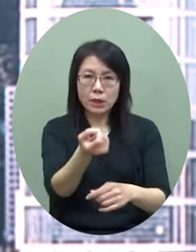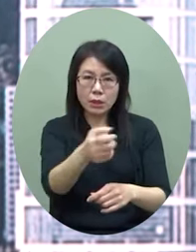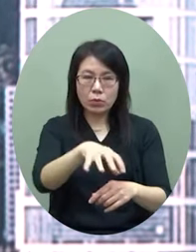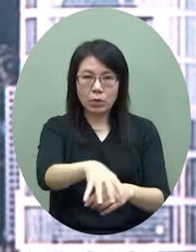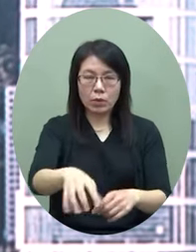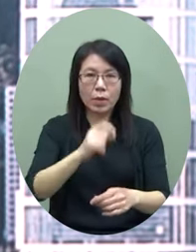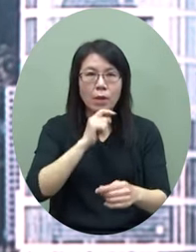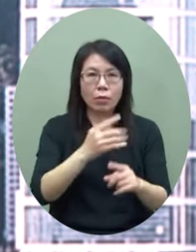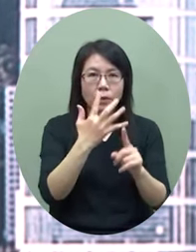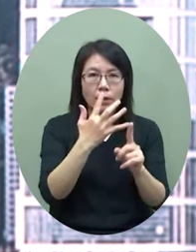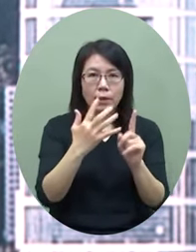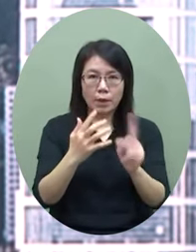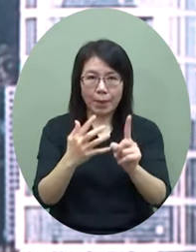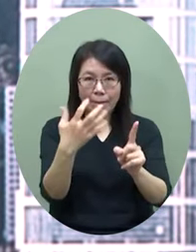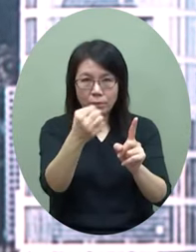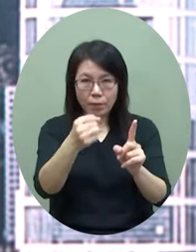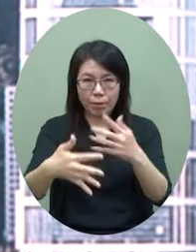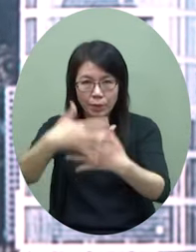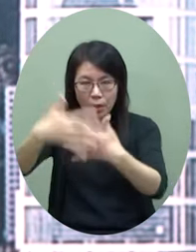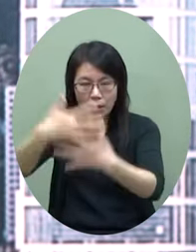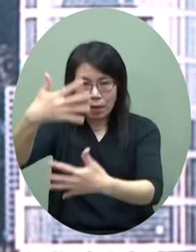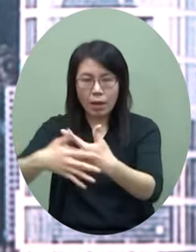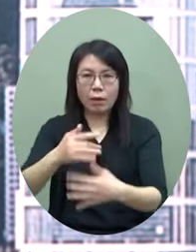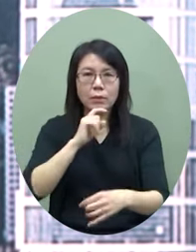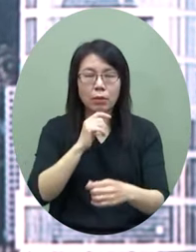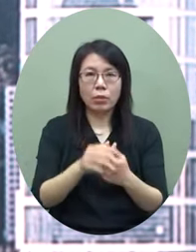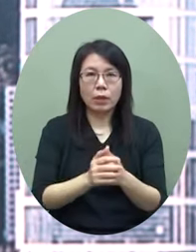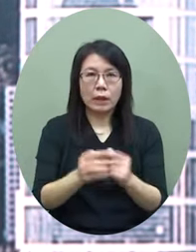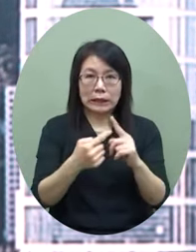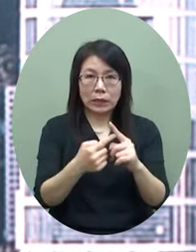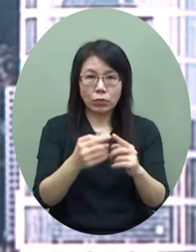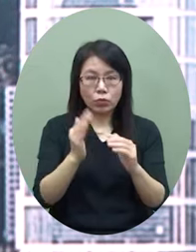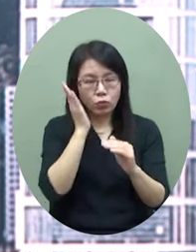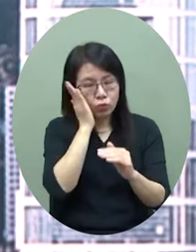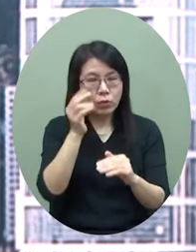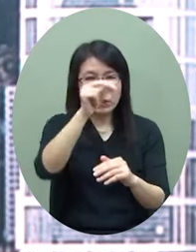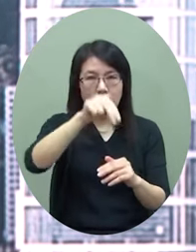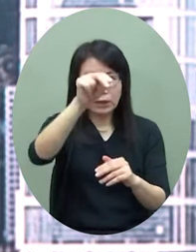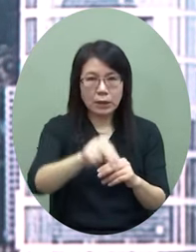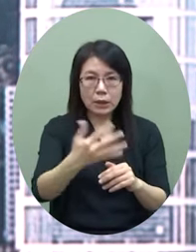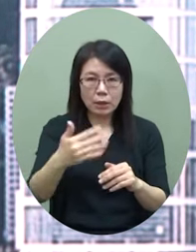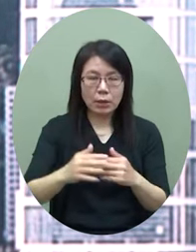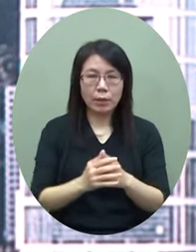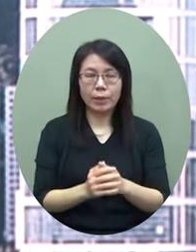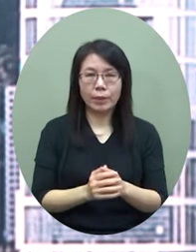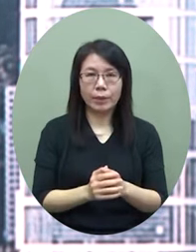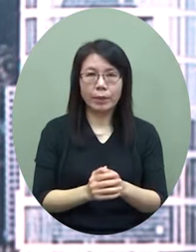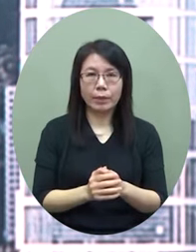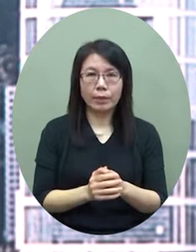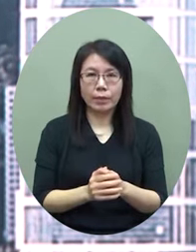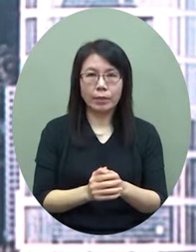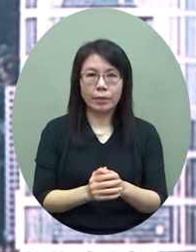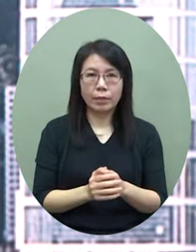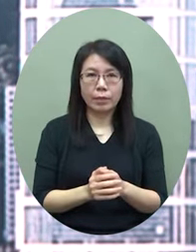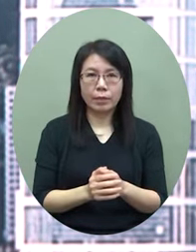now with 7000 residentsso which then means it very difficult for us to conduct in a very